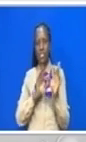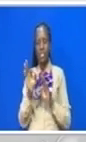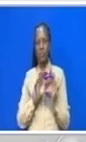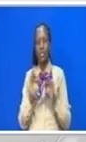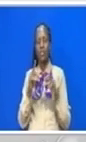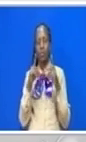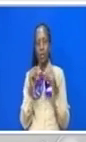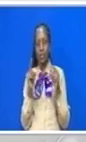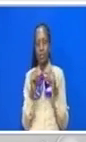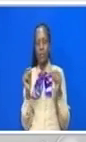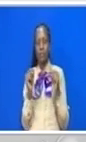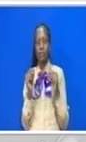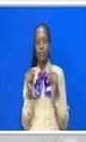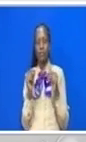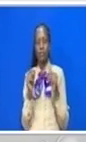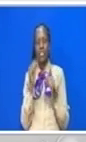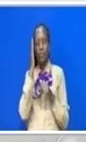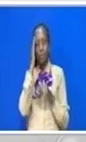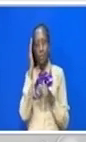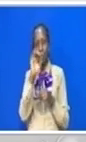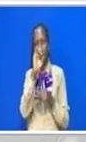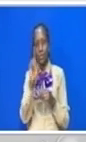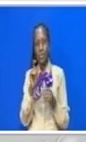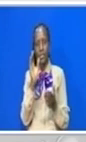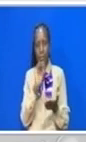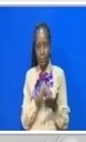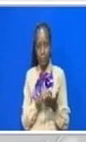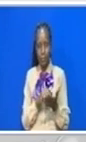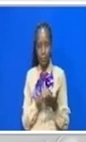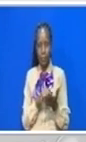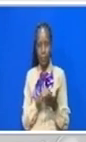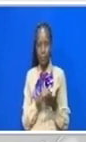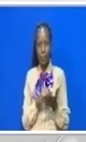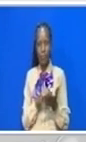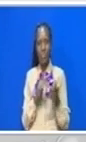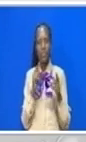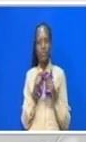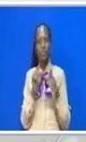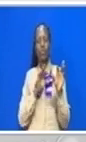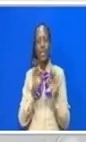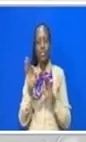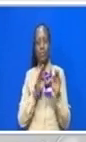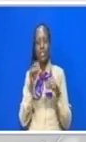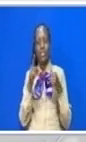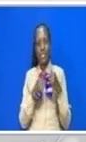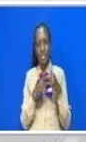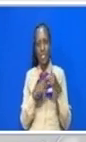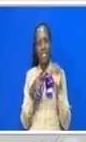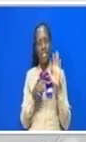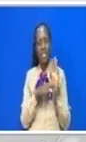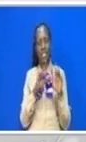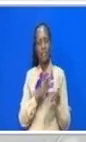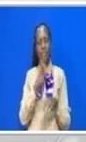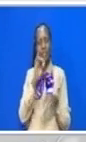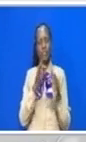a bit and remember our question. The question was about explain 6 negative effects